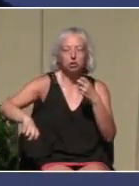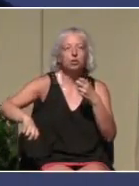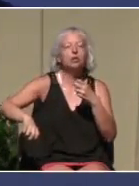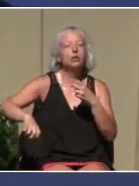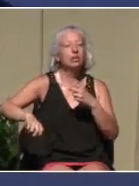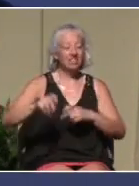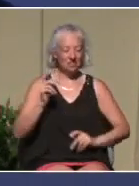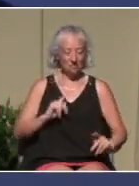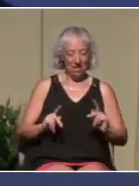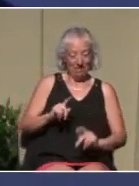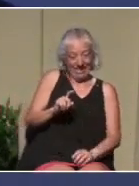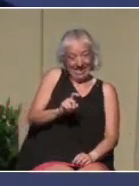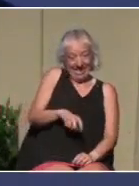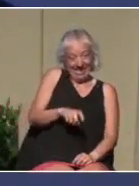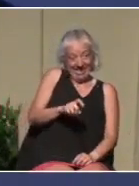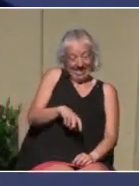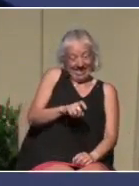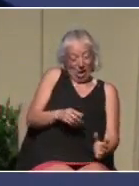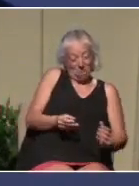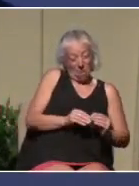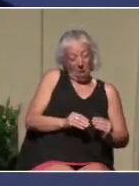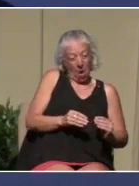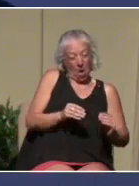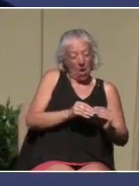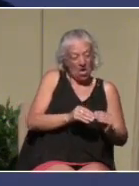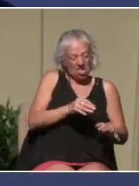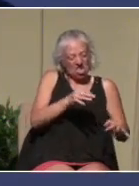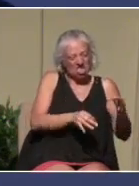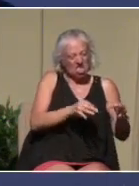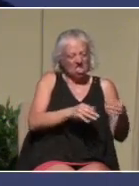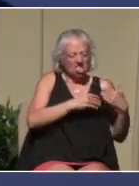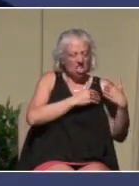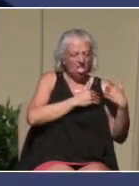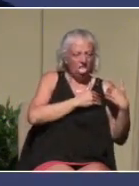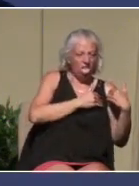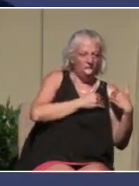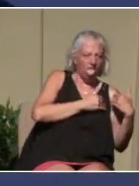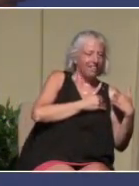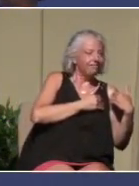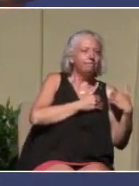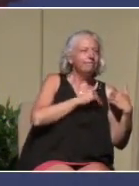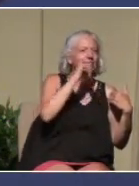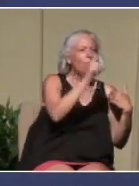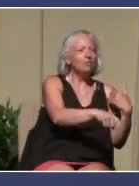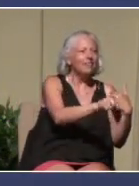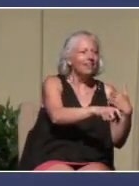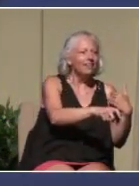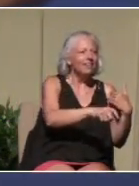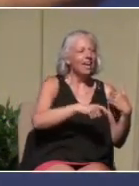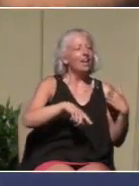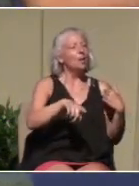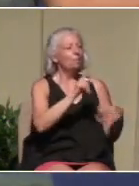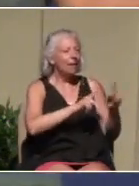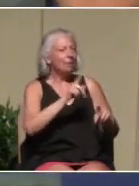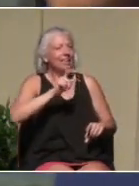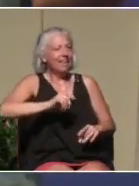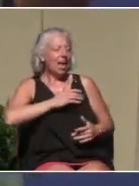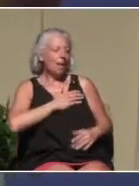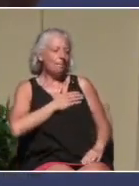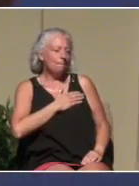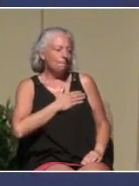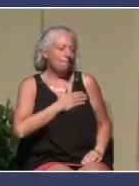People don't need more weight put on their shoulders through our judgments. They need our compassion. They